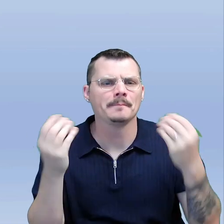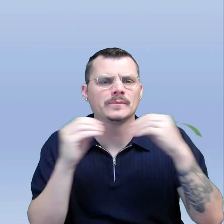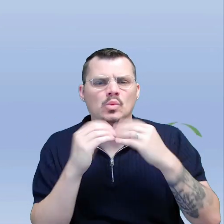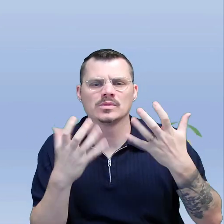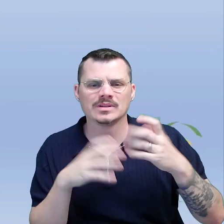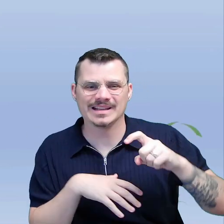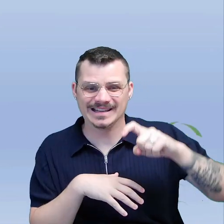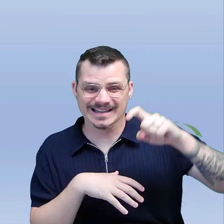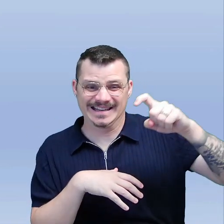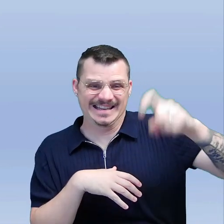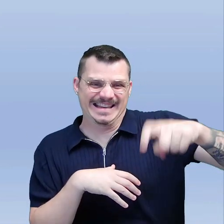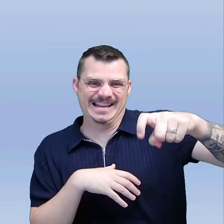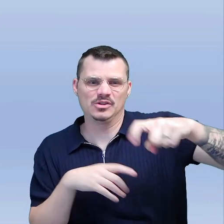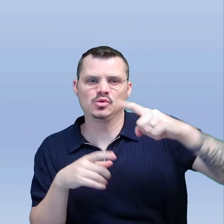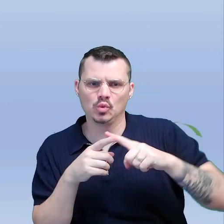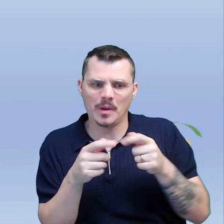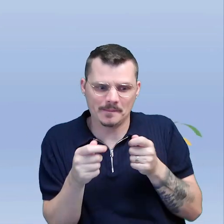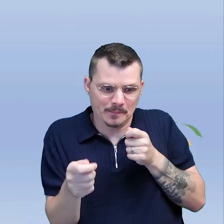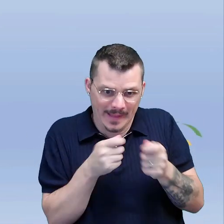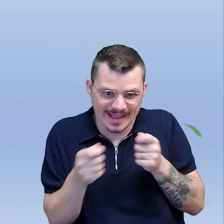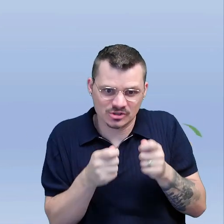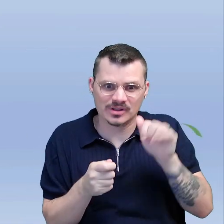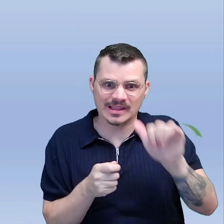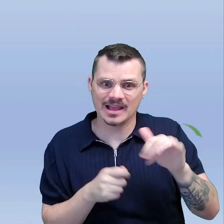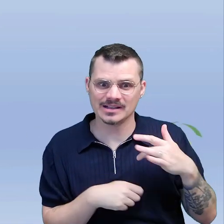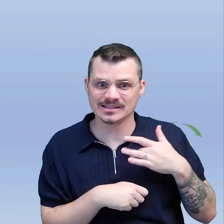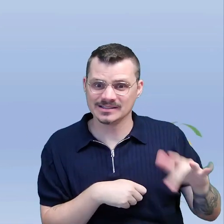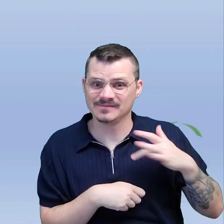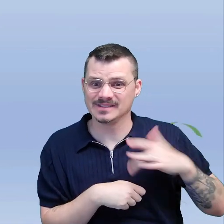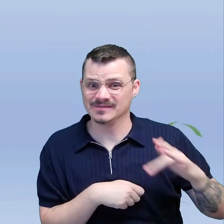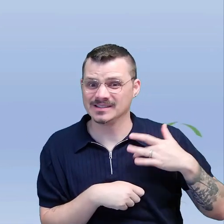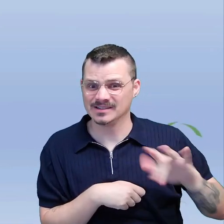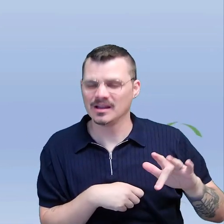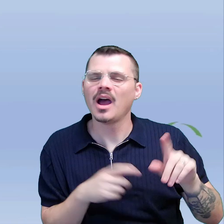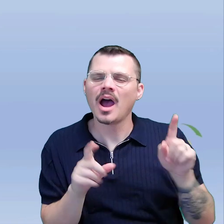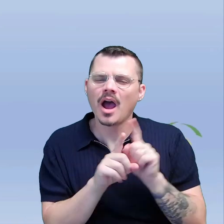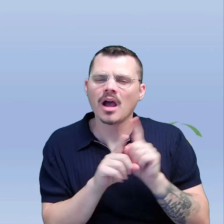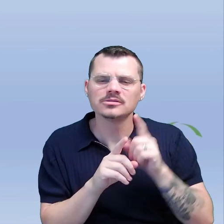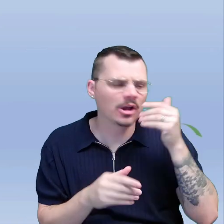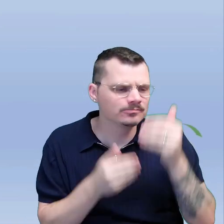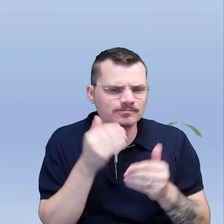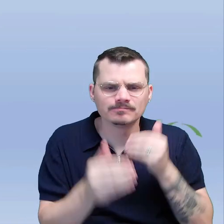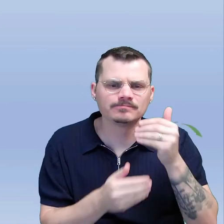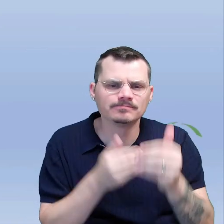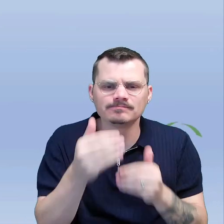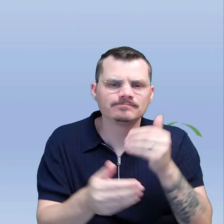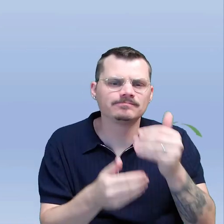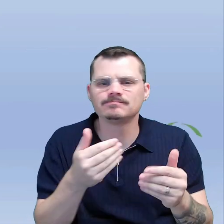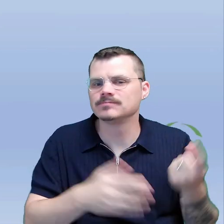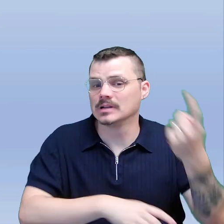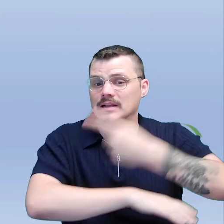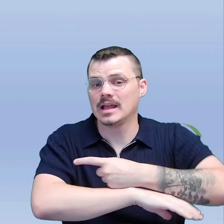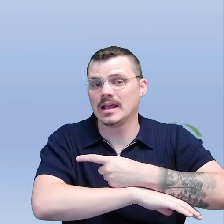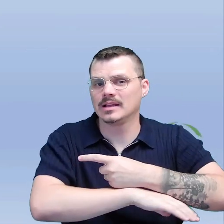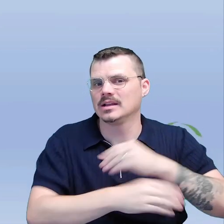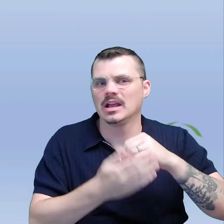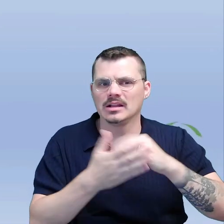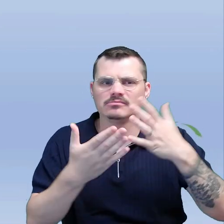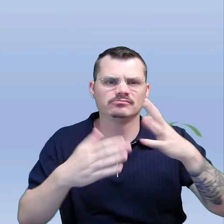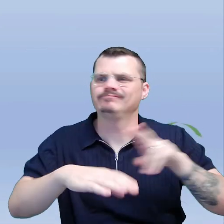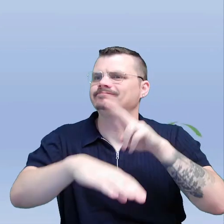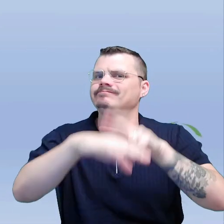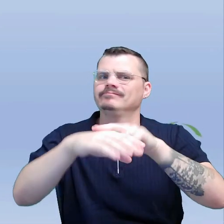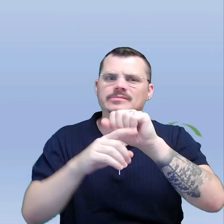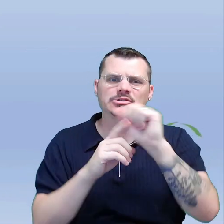need for people to manage all that sensitivity as they go about their day in ordinary